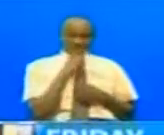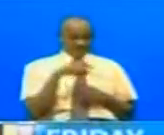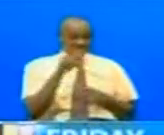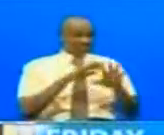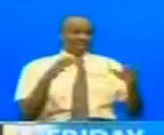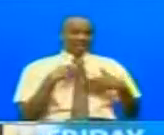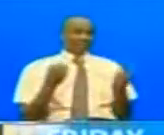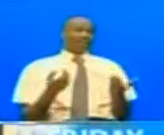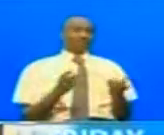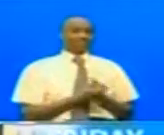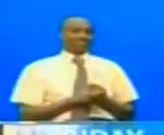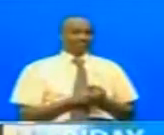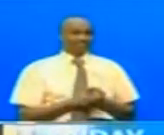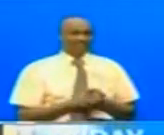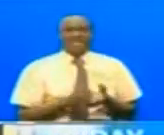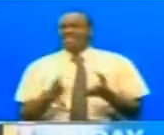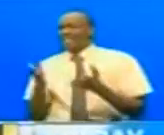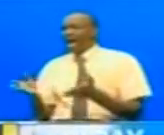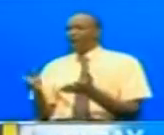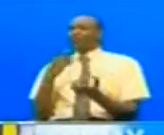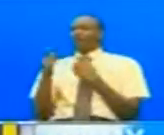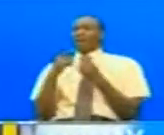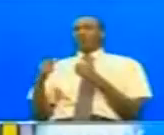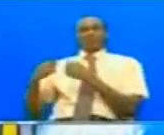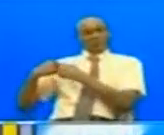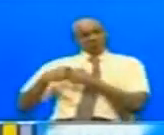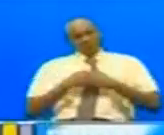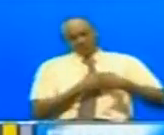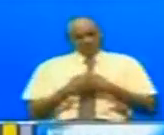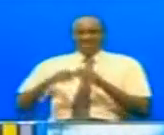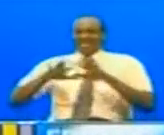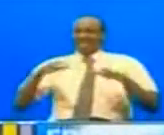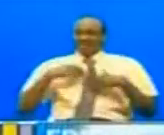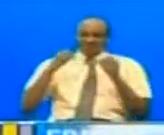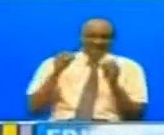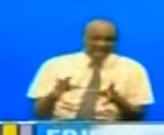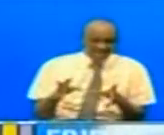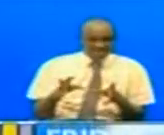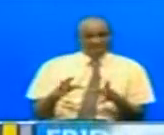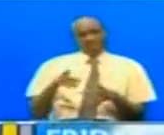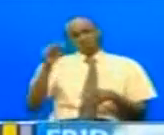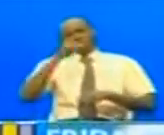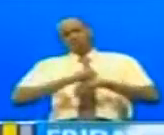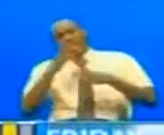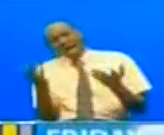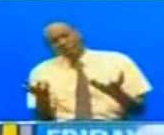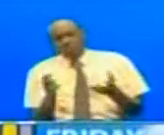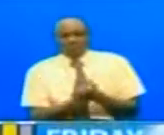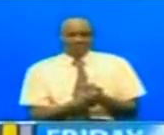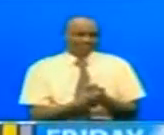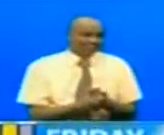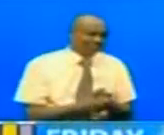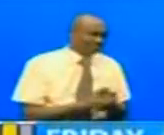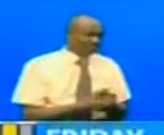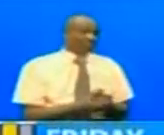But me, I have land. Let's talk about the struggles you had. You didn't have land. You know, talking about going to school. How was that?